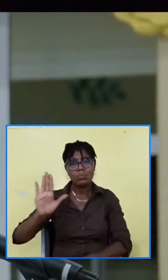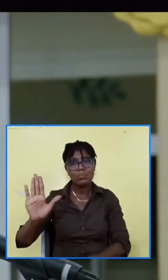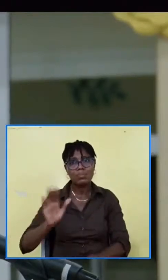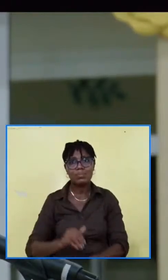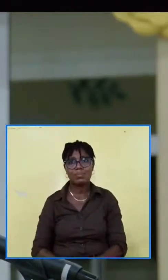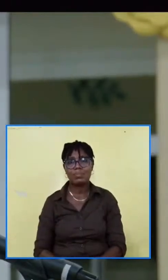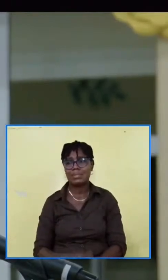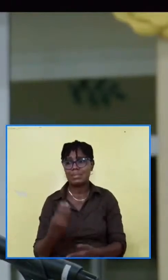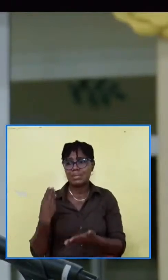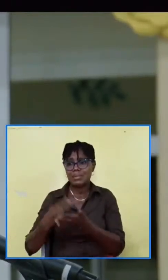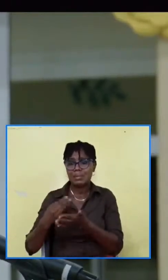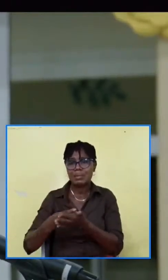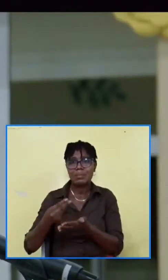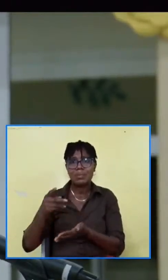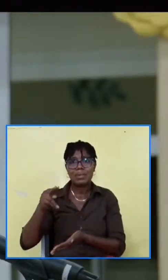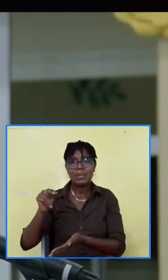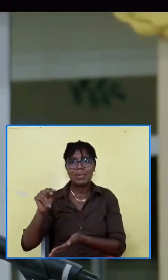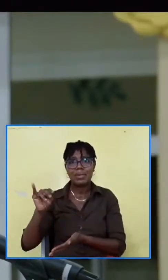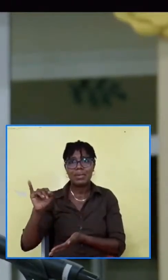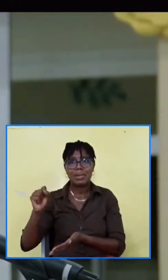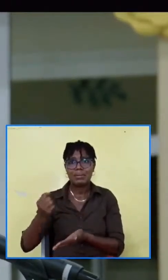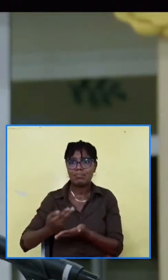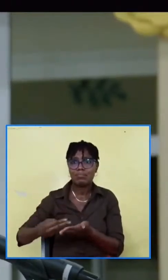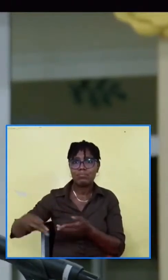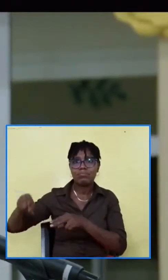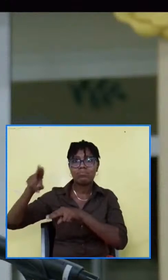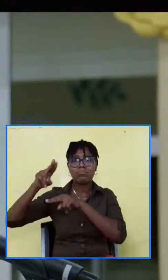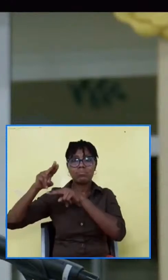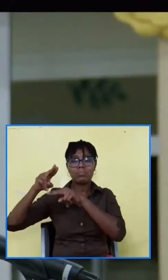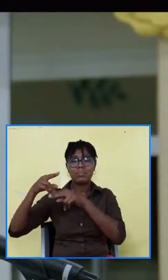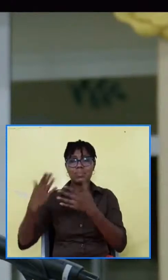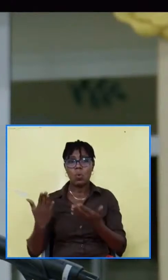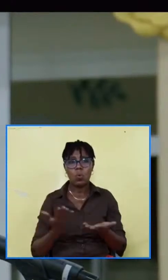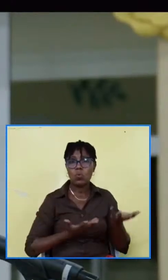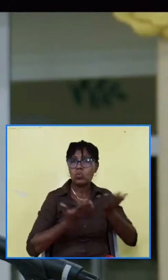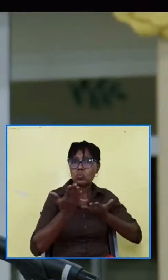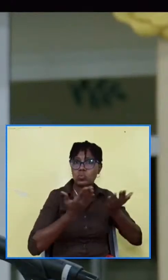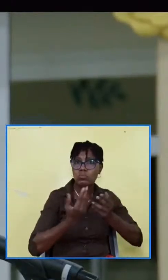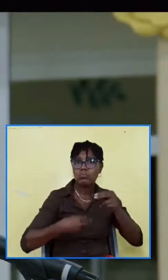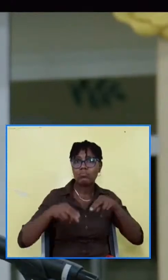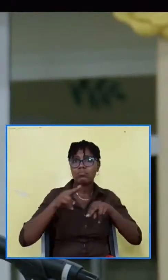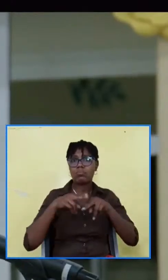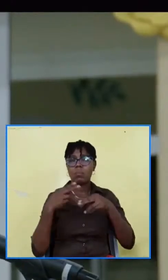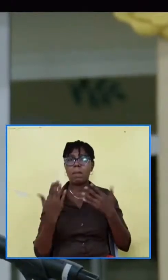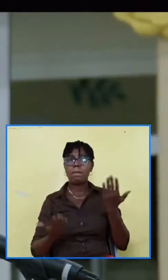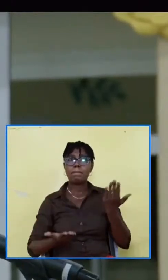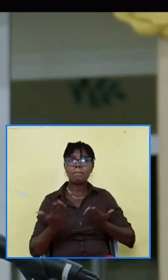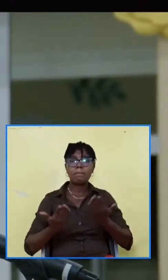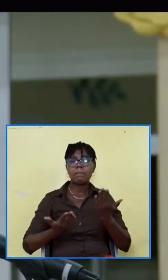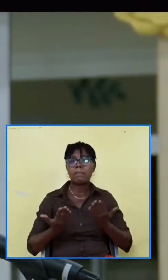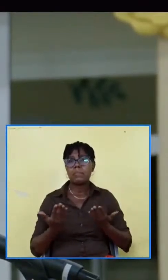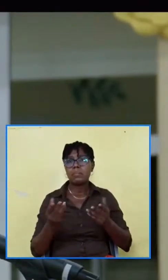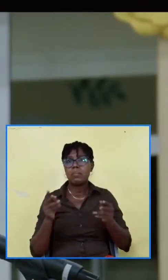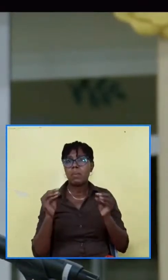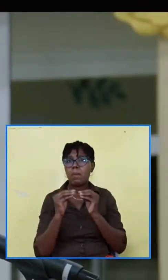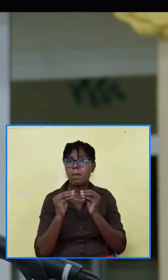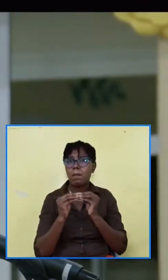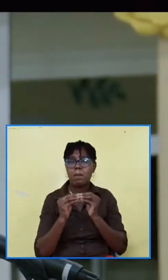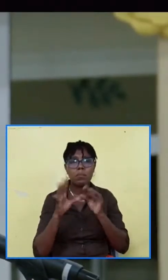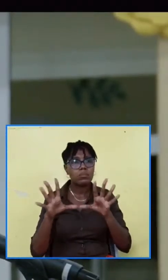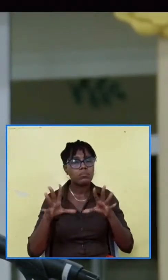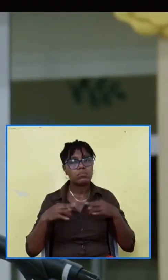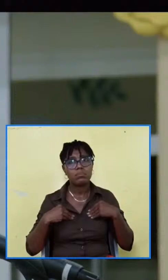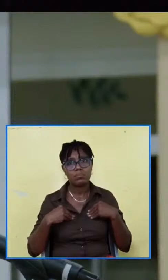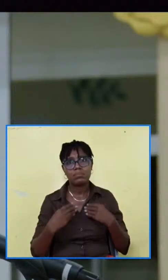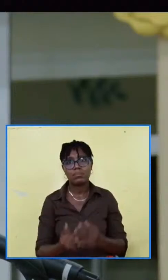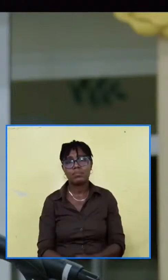rate is one thing, but you increase services as well and options as well, there's maybe more appetite to accept